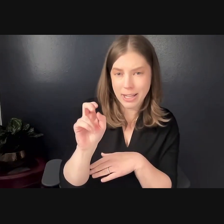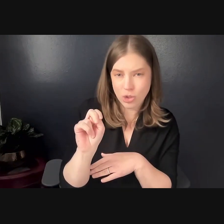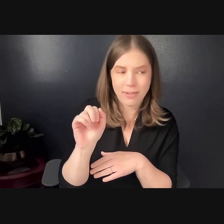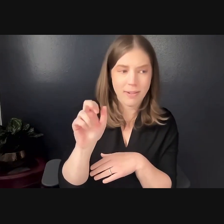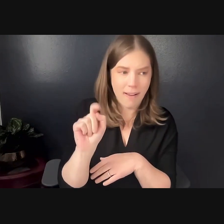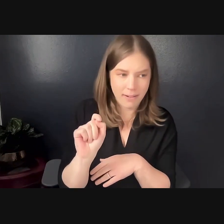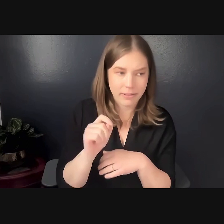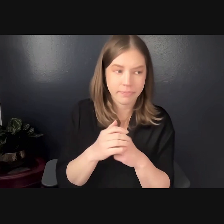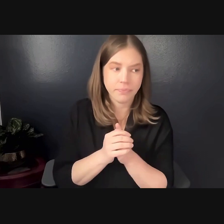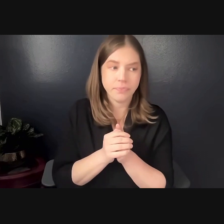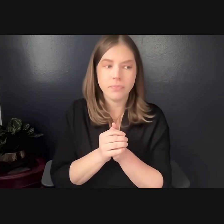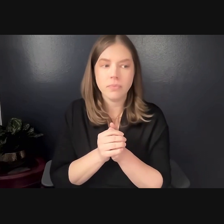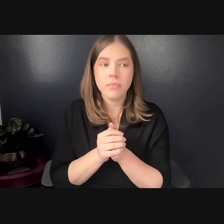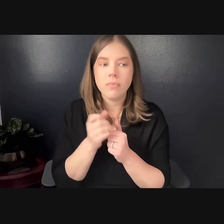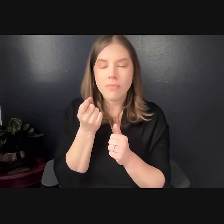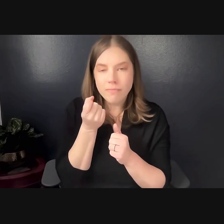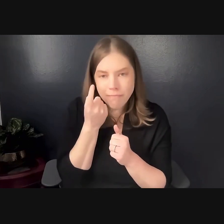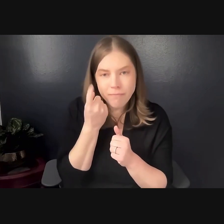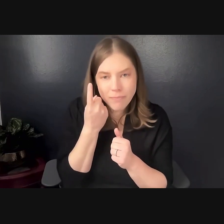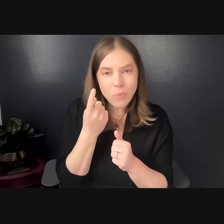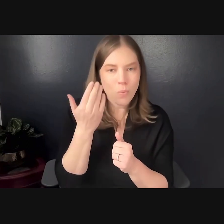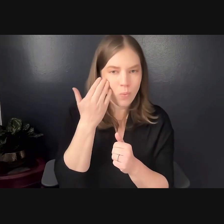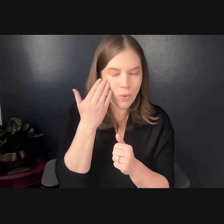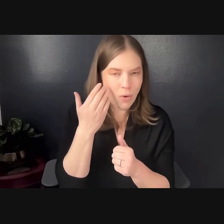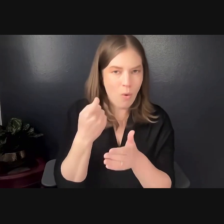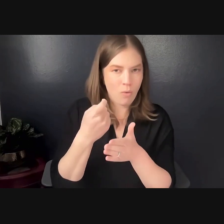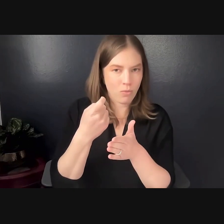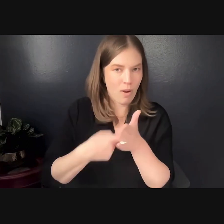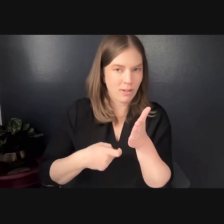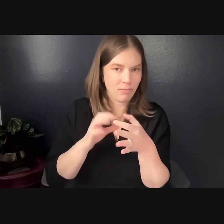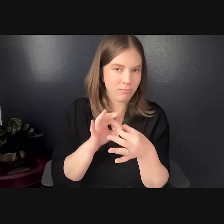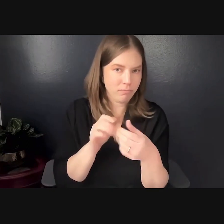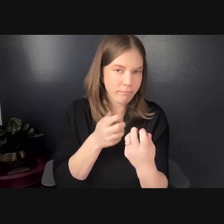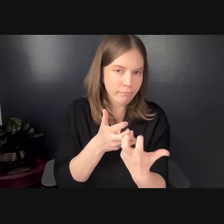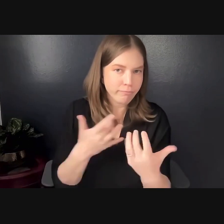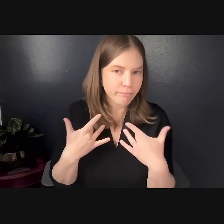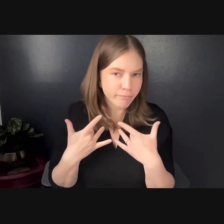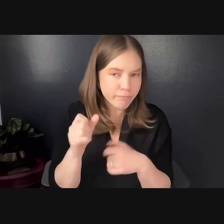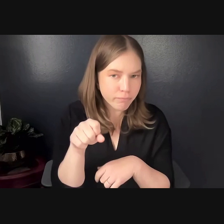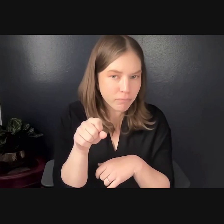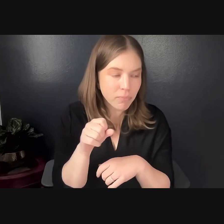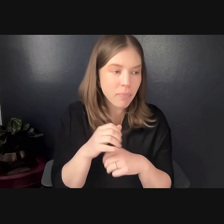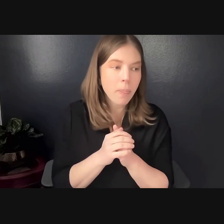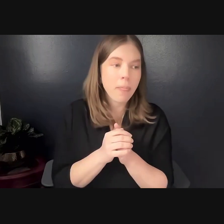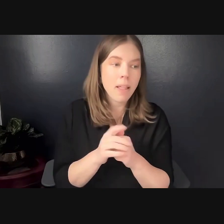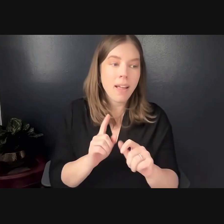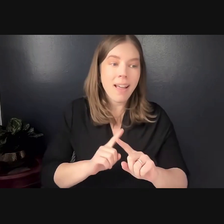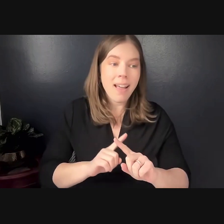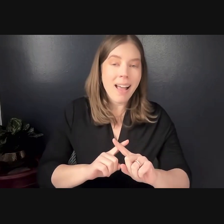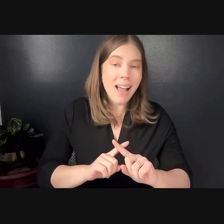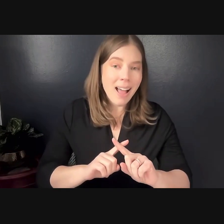required under Section 504 of the Biden Act. So it's important to understand